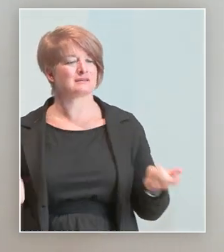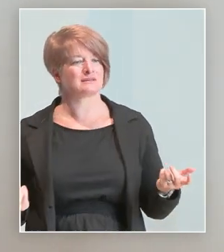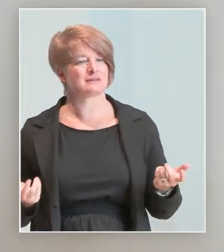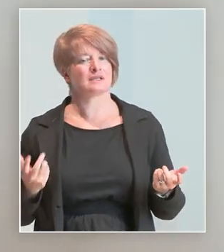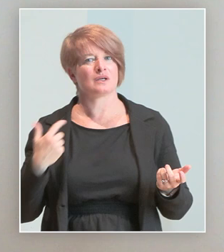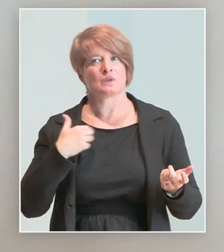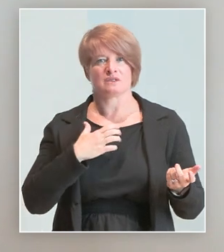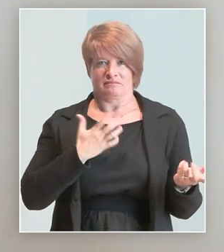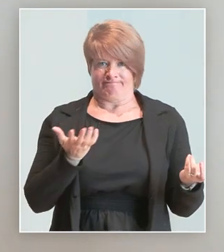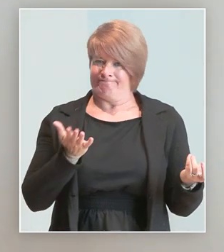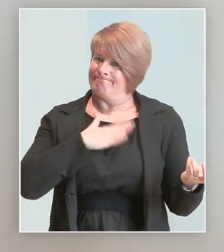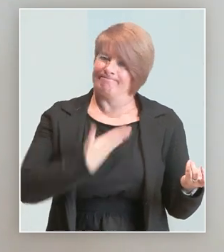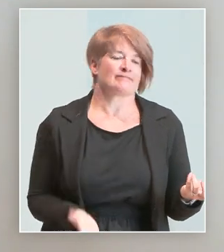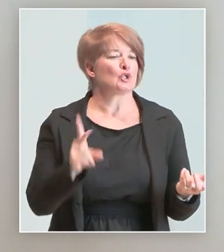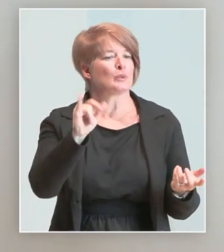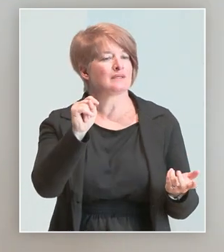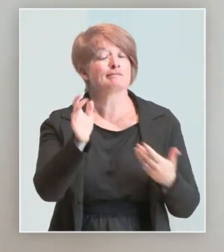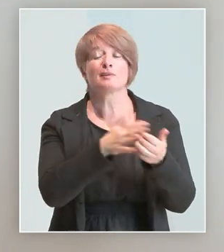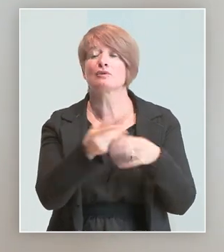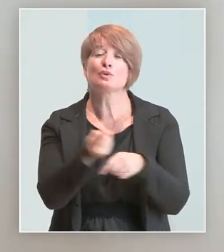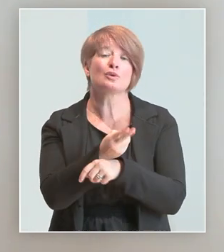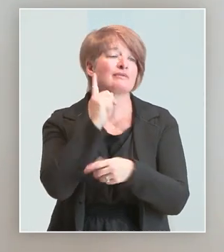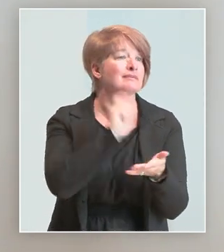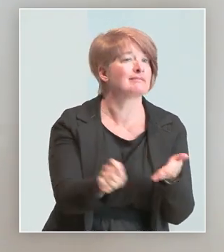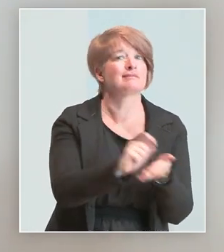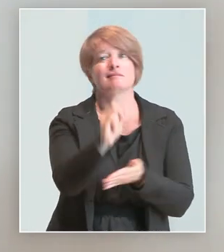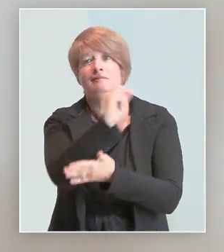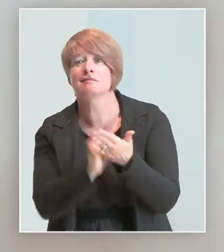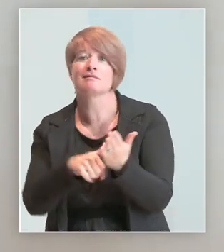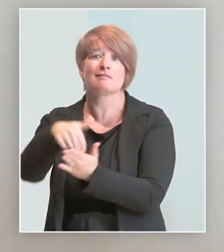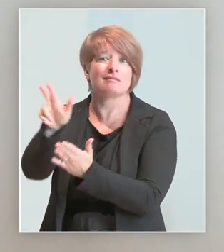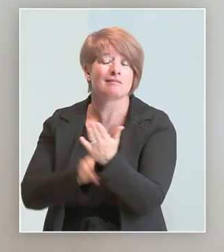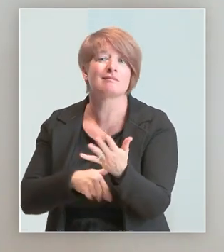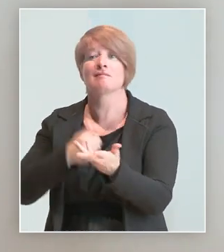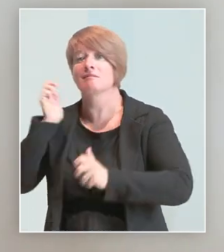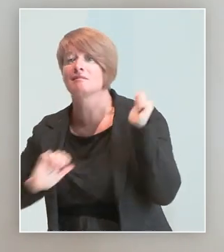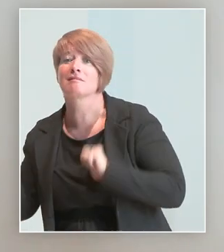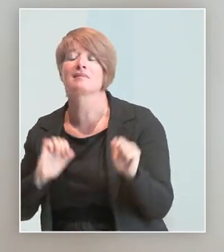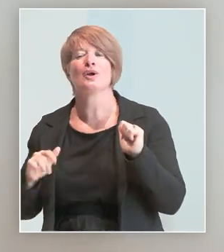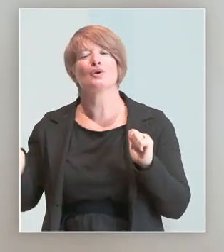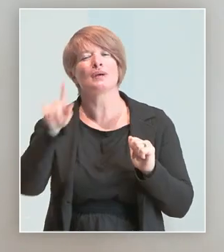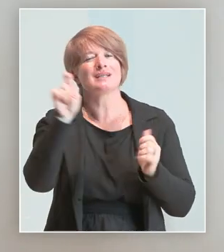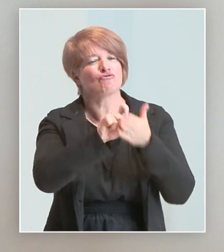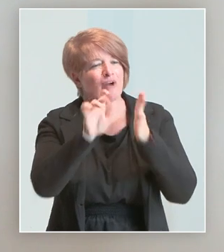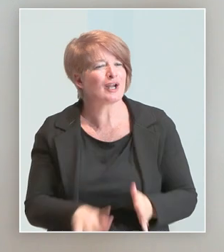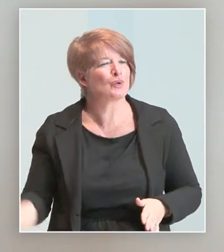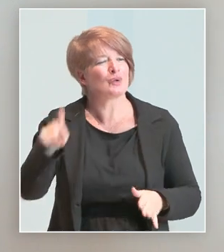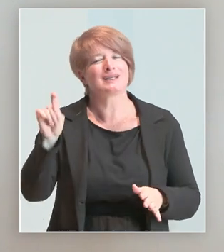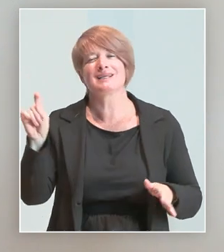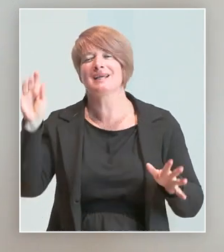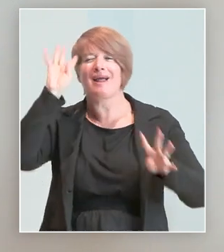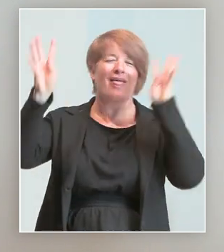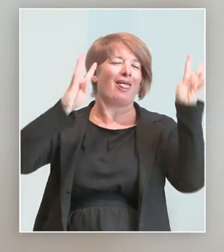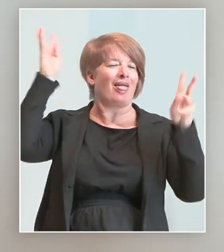the doing, and whatever your medium is for telling, you need writers, you need misfits, those who knew about